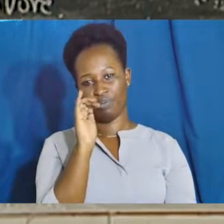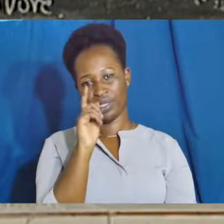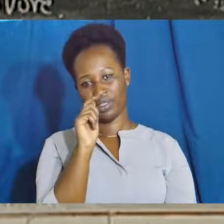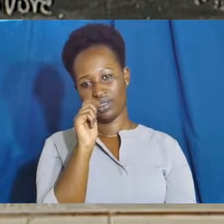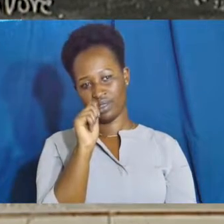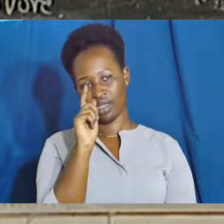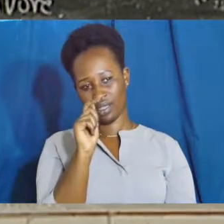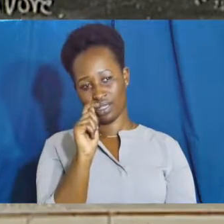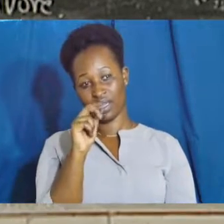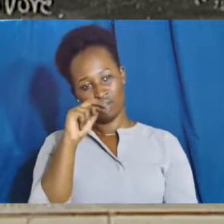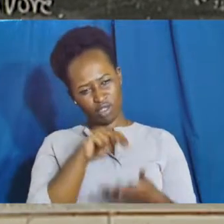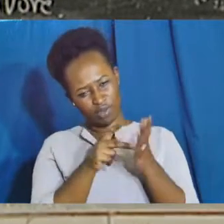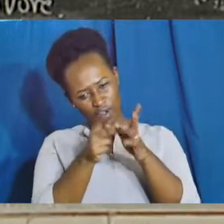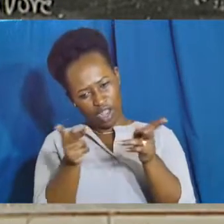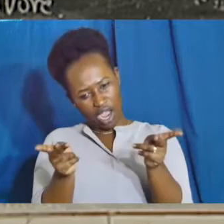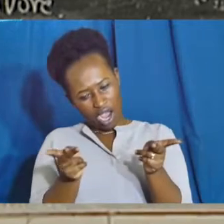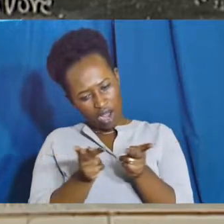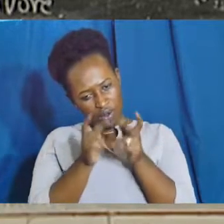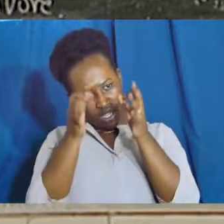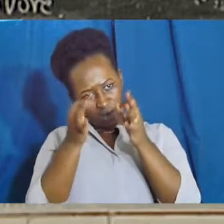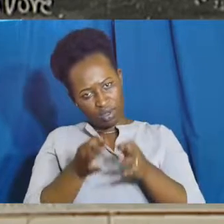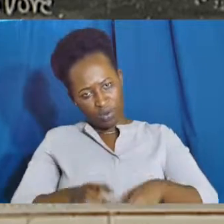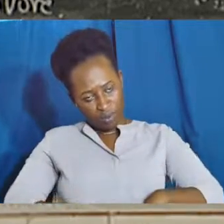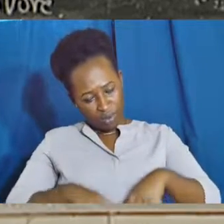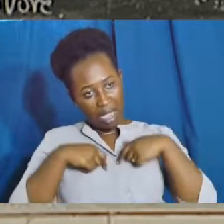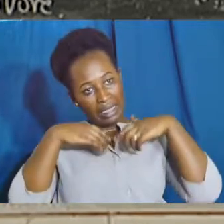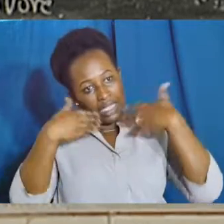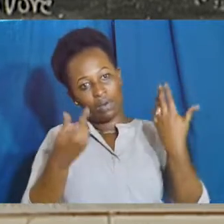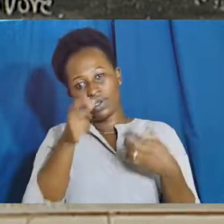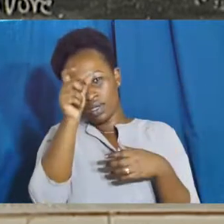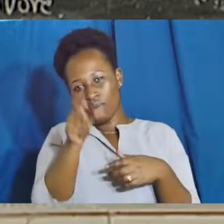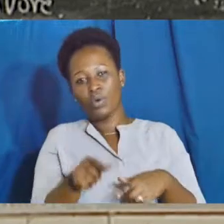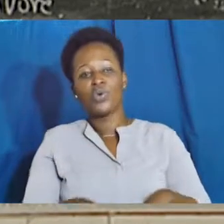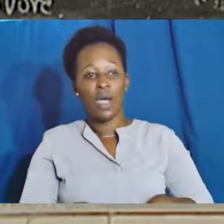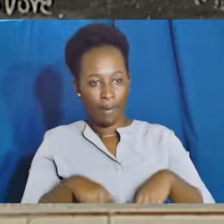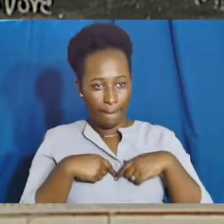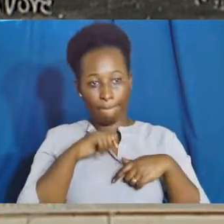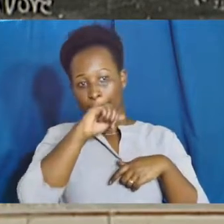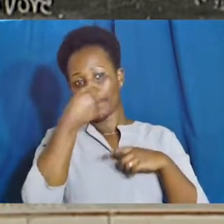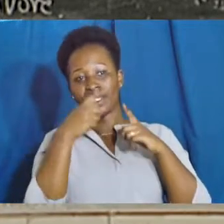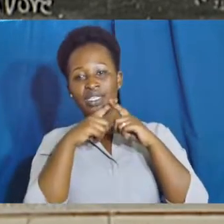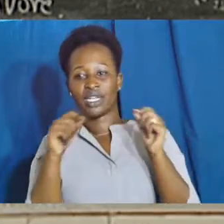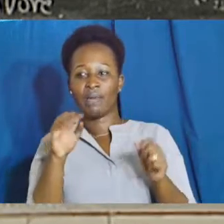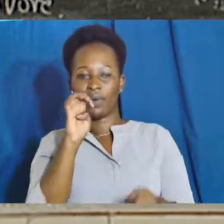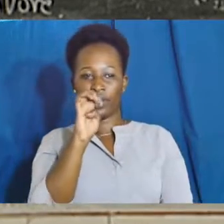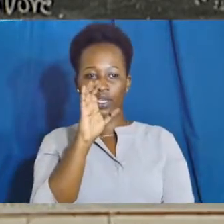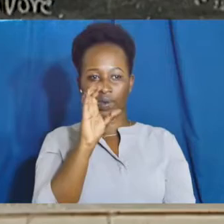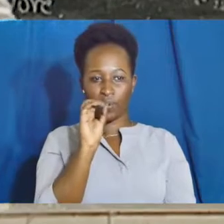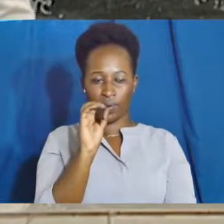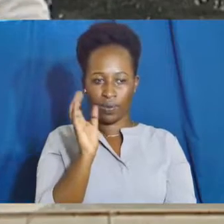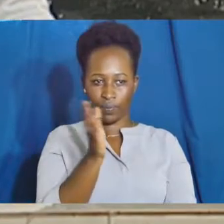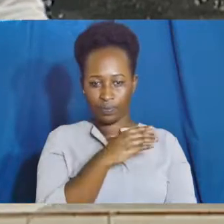Habitat means the place where organisms live. Then the term ecosystem